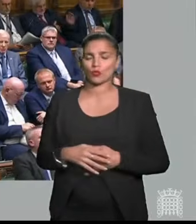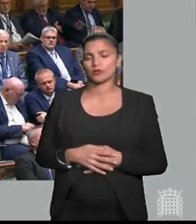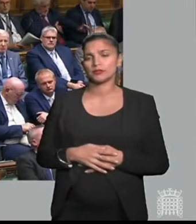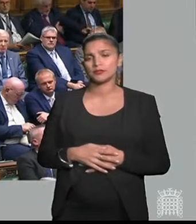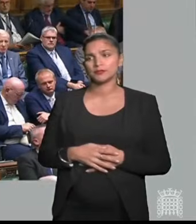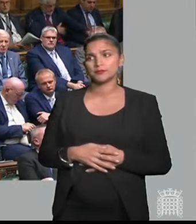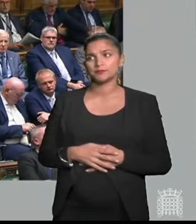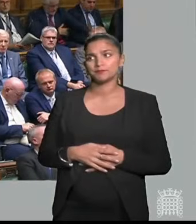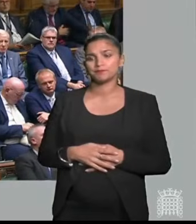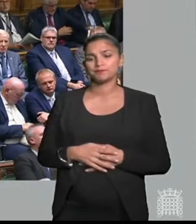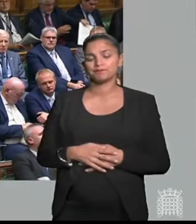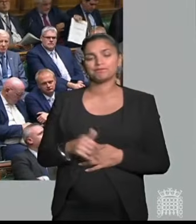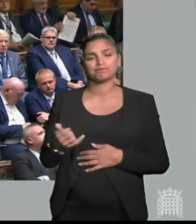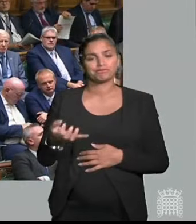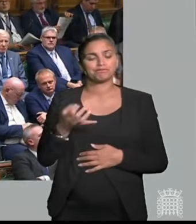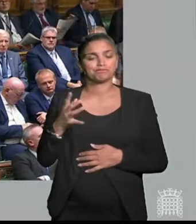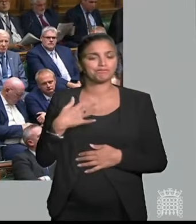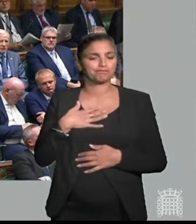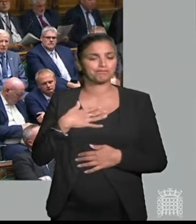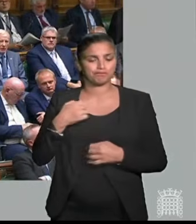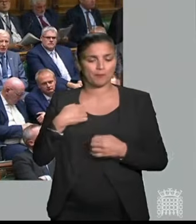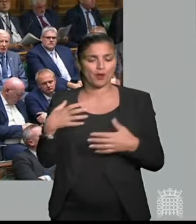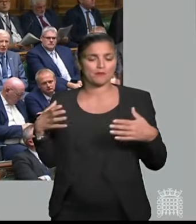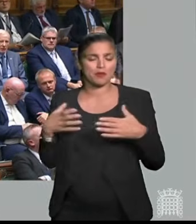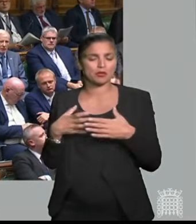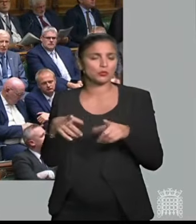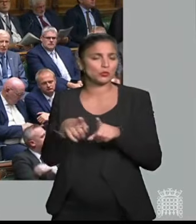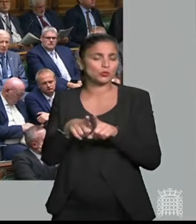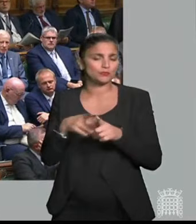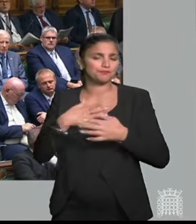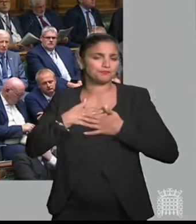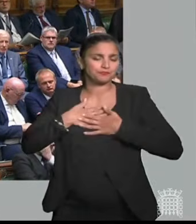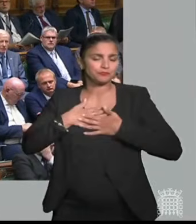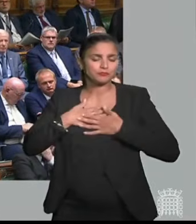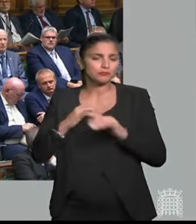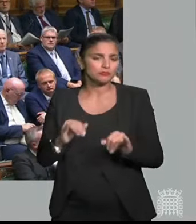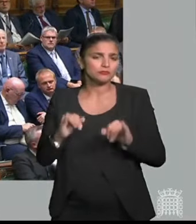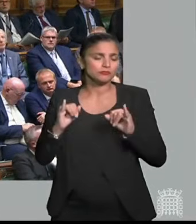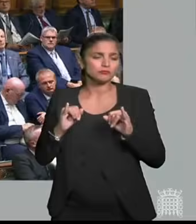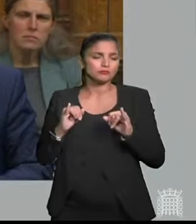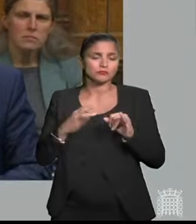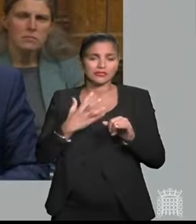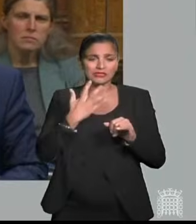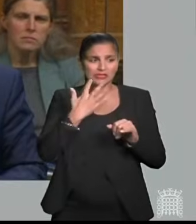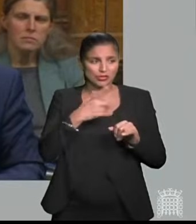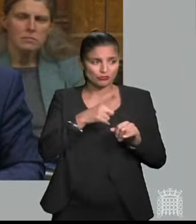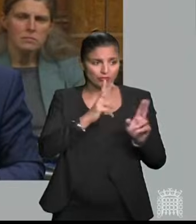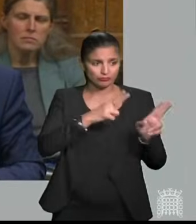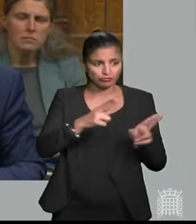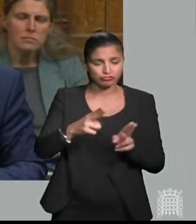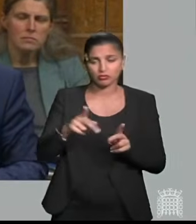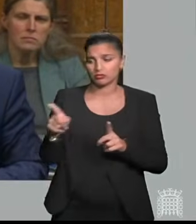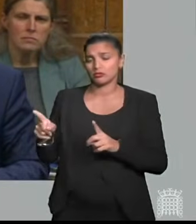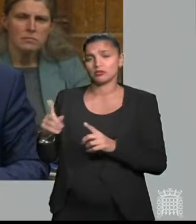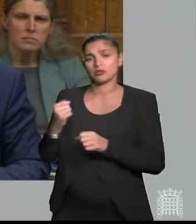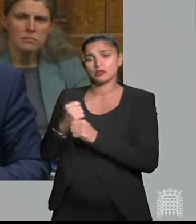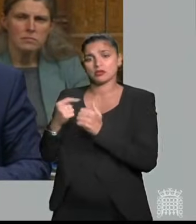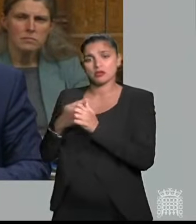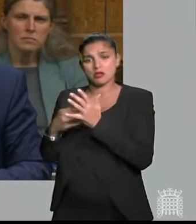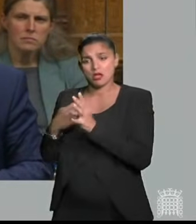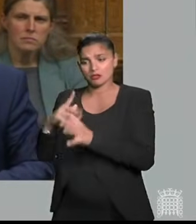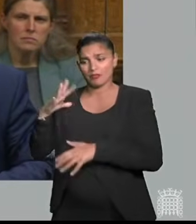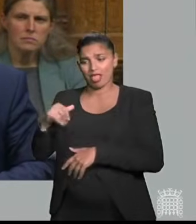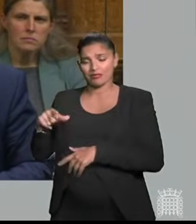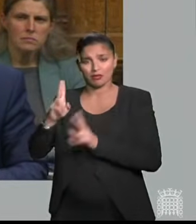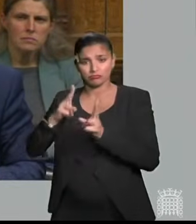in relation to the deplorable loss of human life, of innocent life in both Israel and in Gaza?